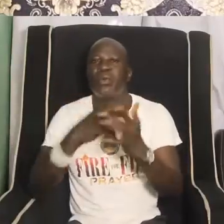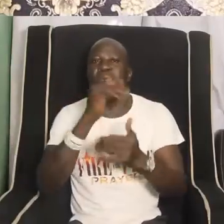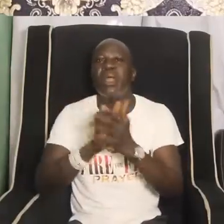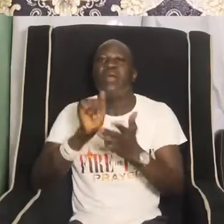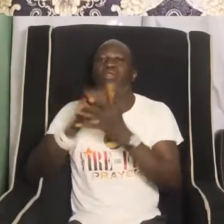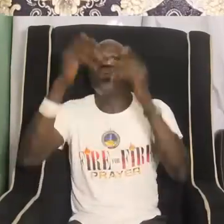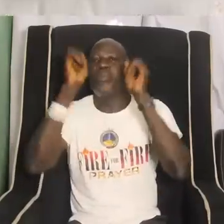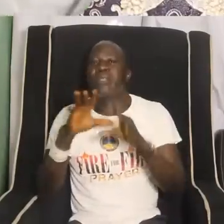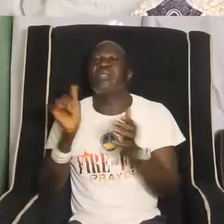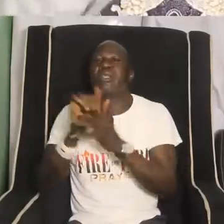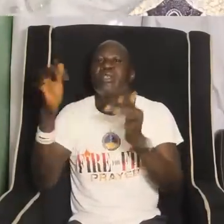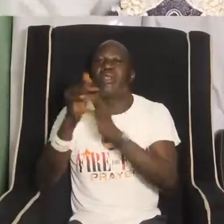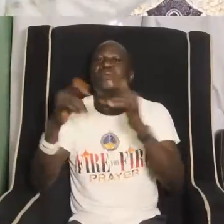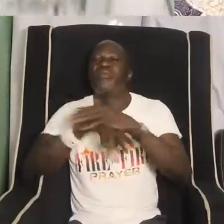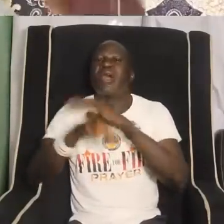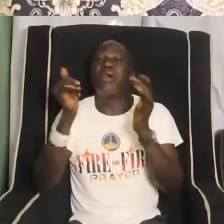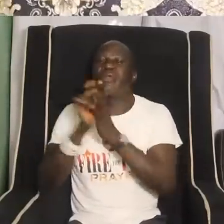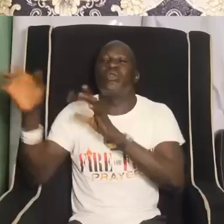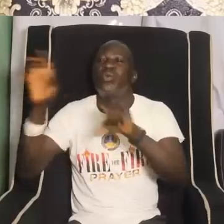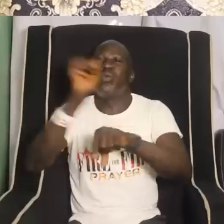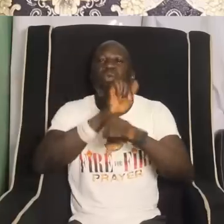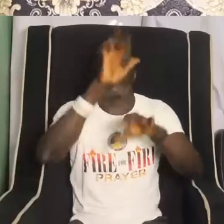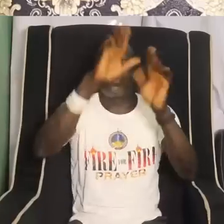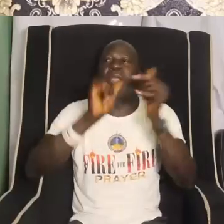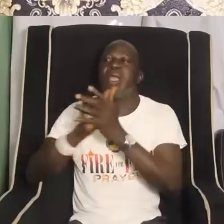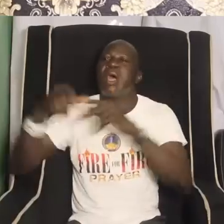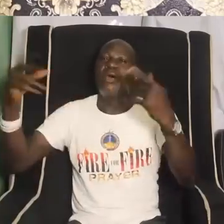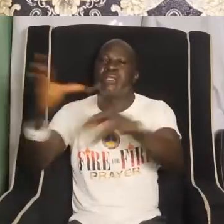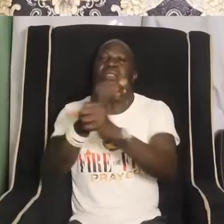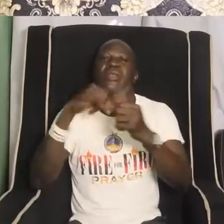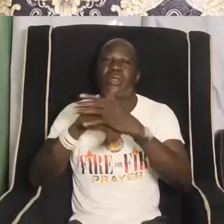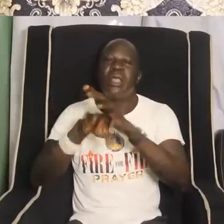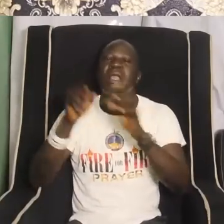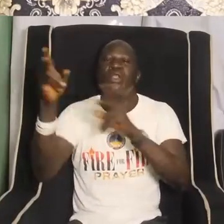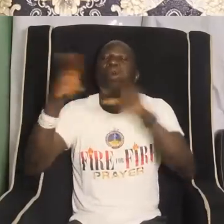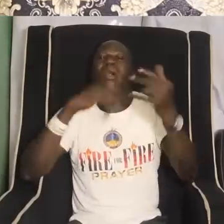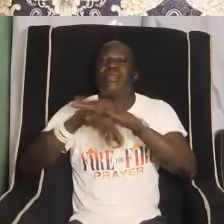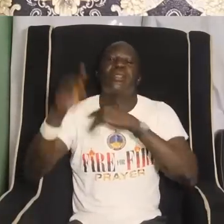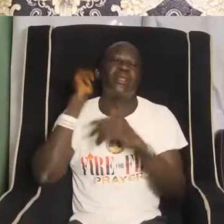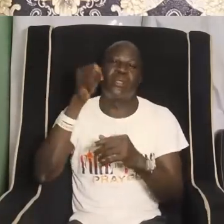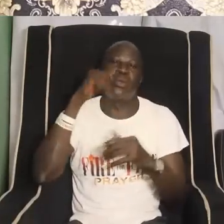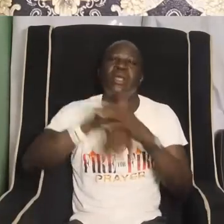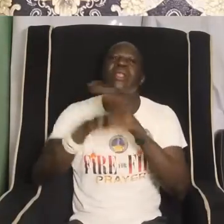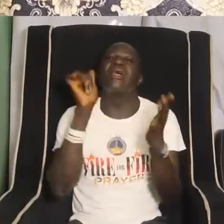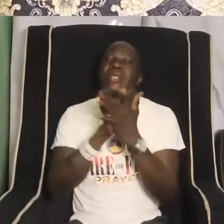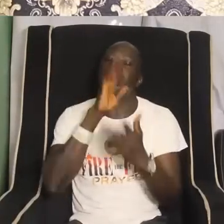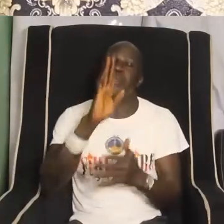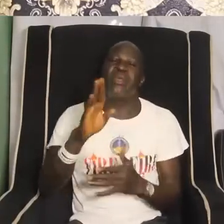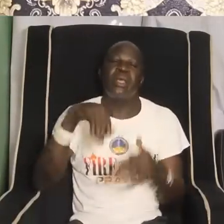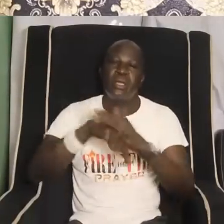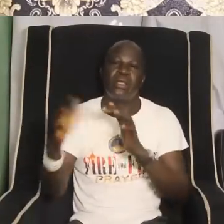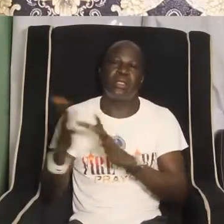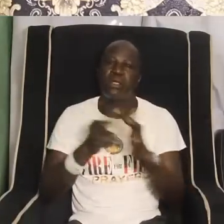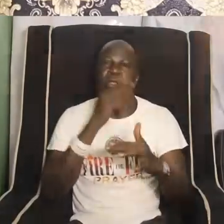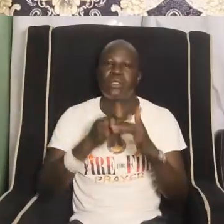the mantle. Two. In the day of warfare, face somebody and show them that I